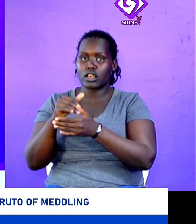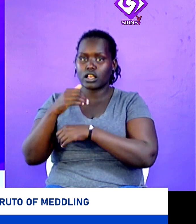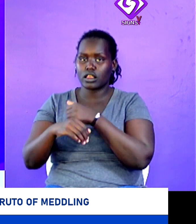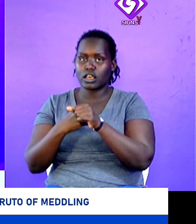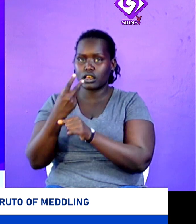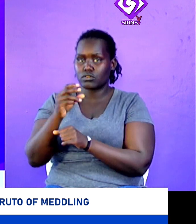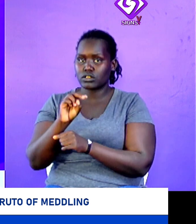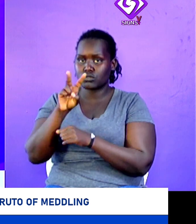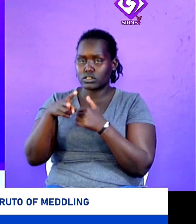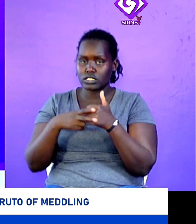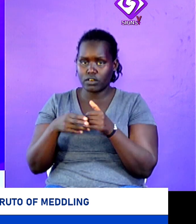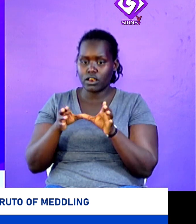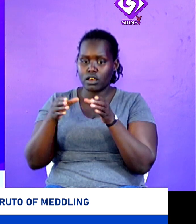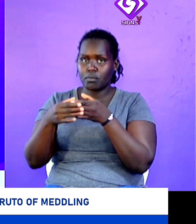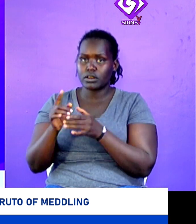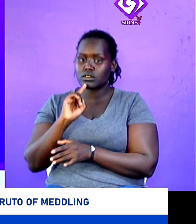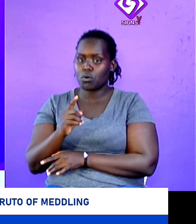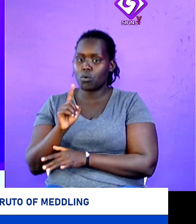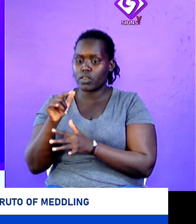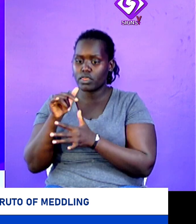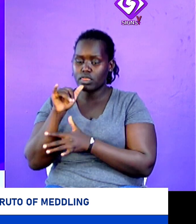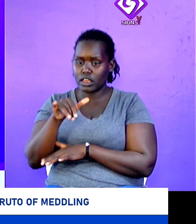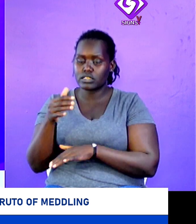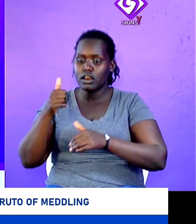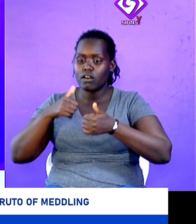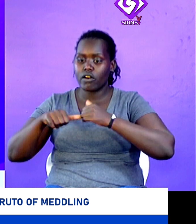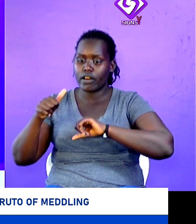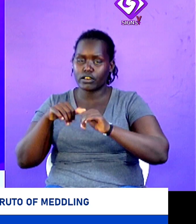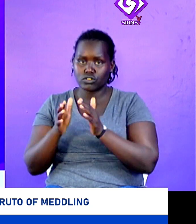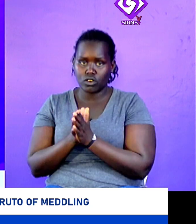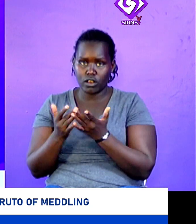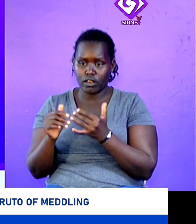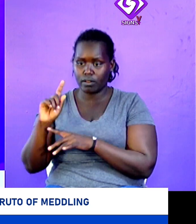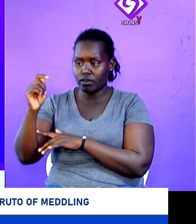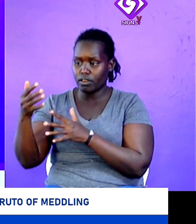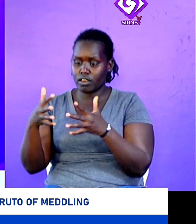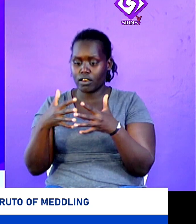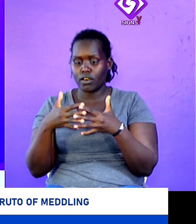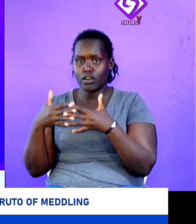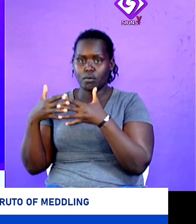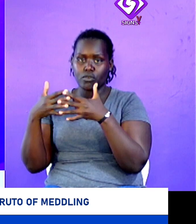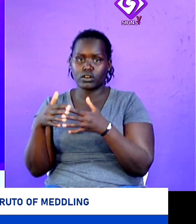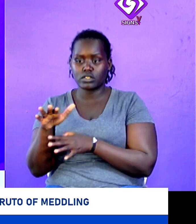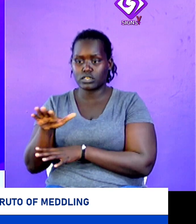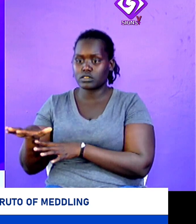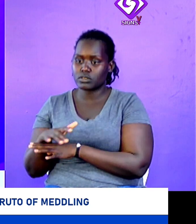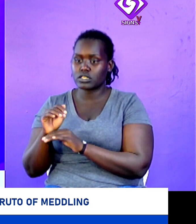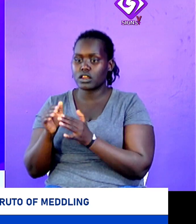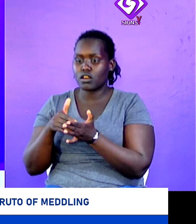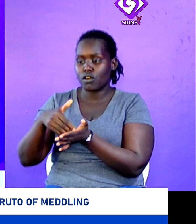The party warned that such actions risk eroding Kenya's democratic space and